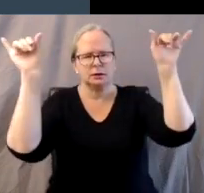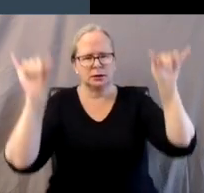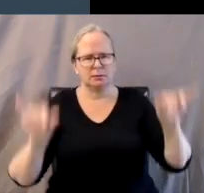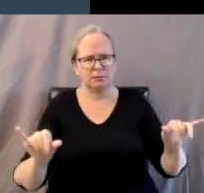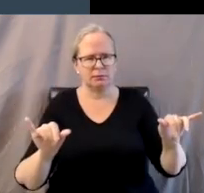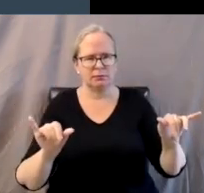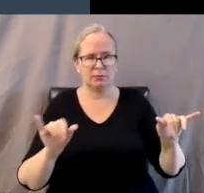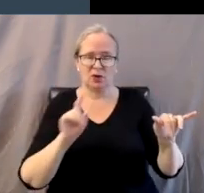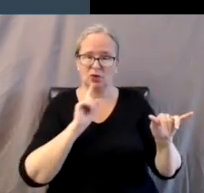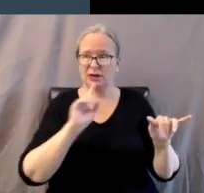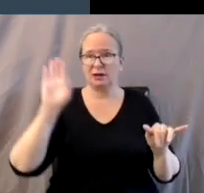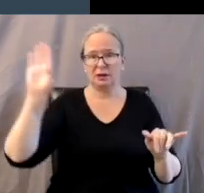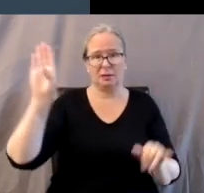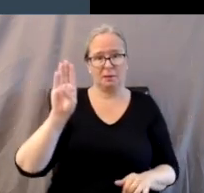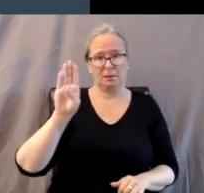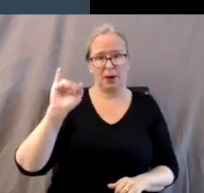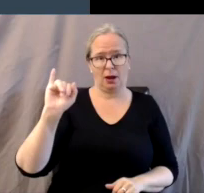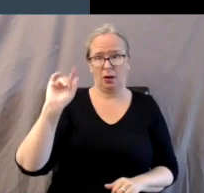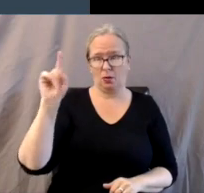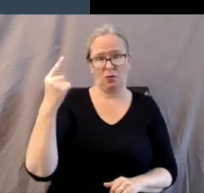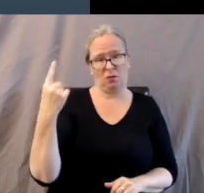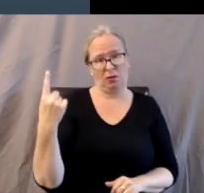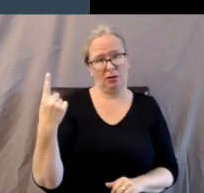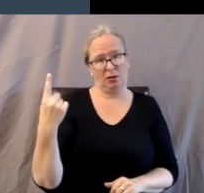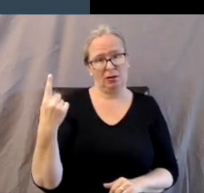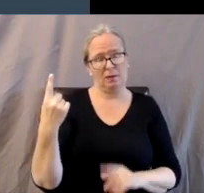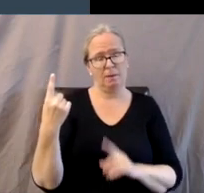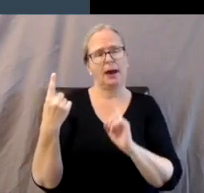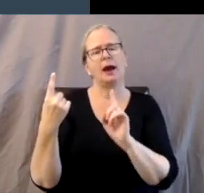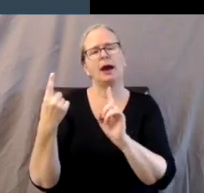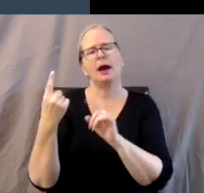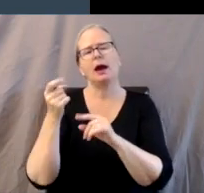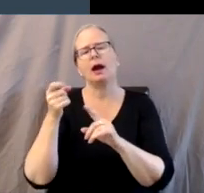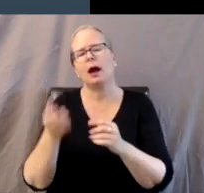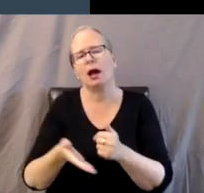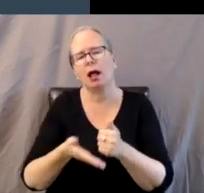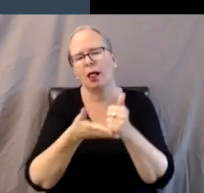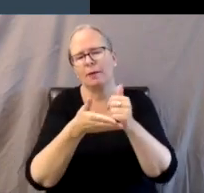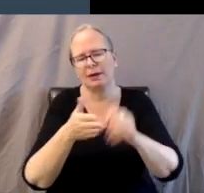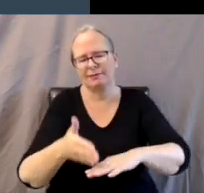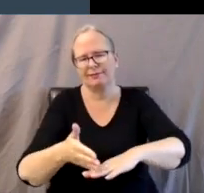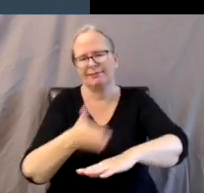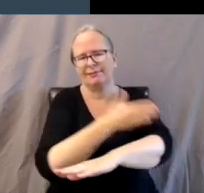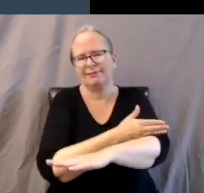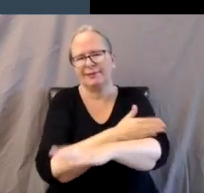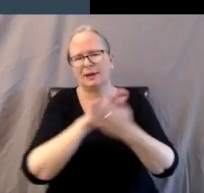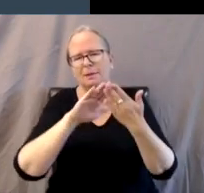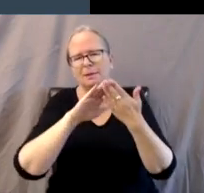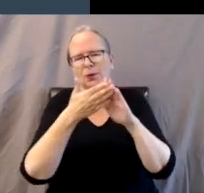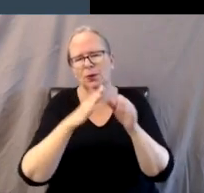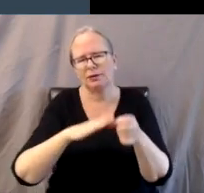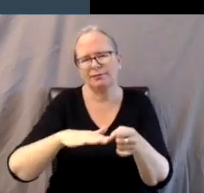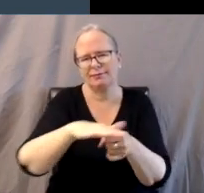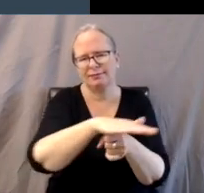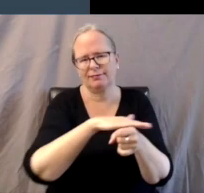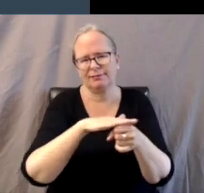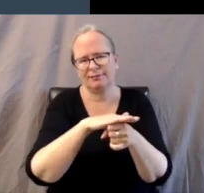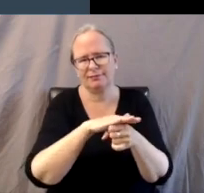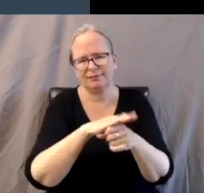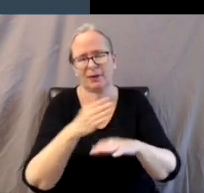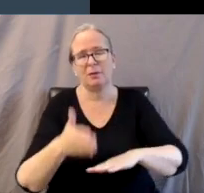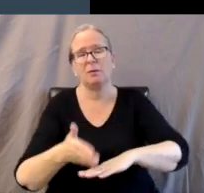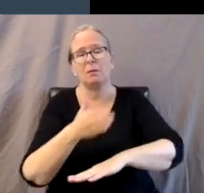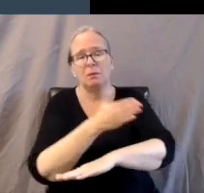wraparound approach to what is to health that is already pre-existing. And supports